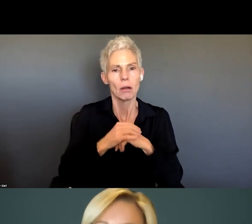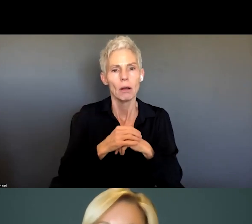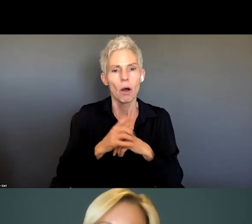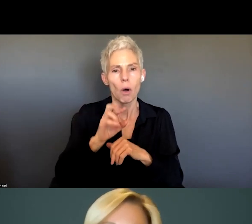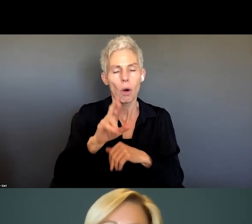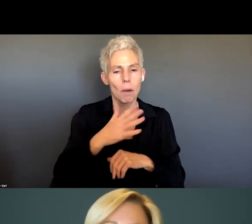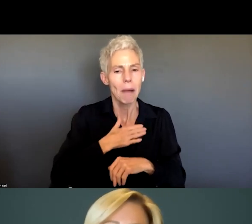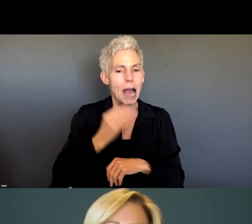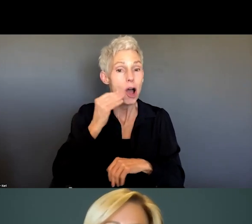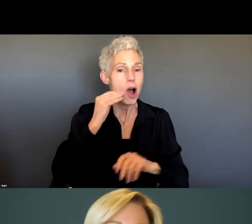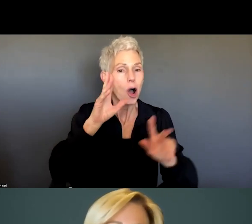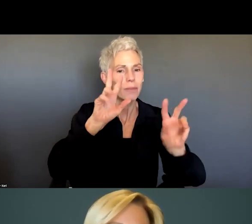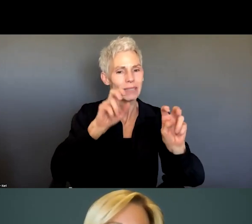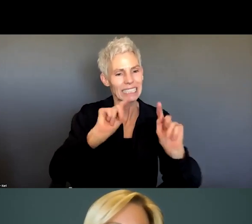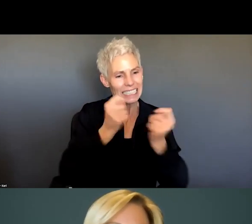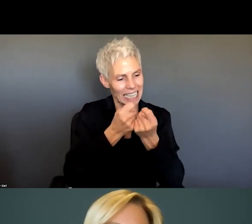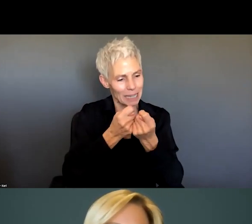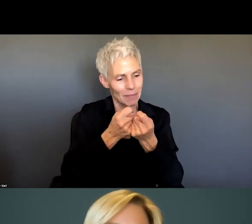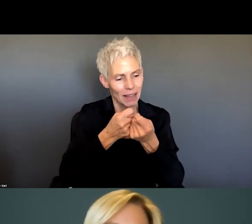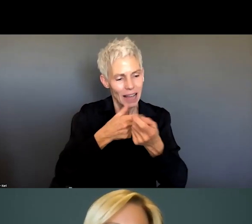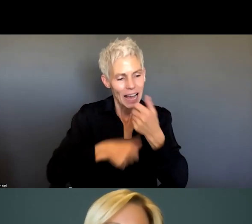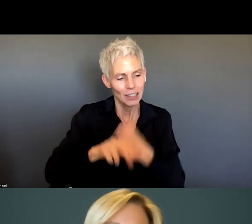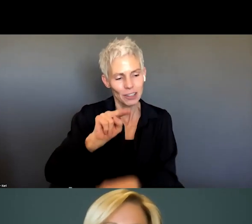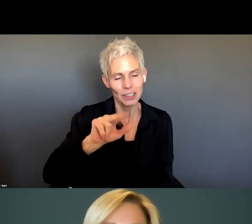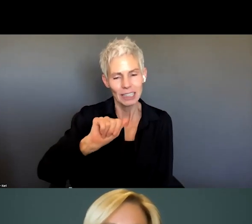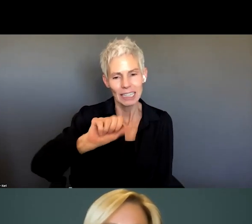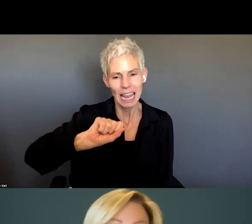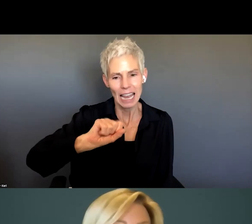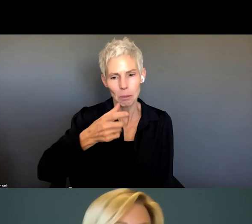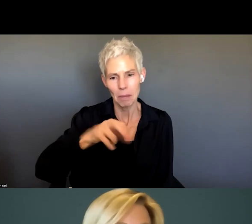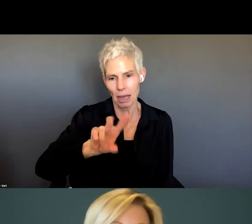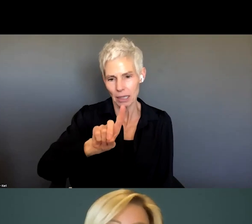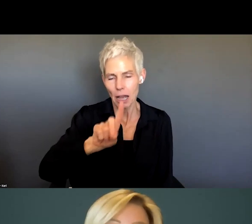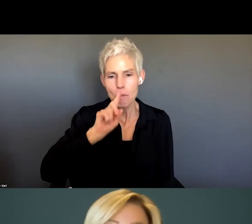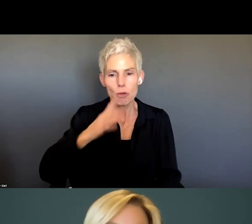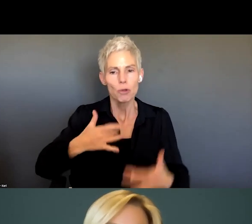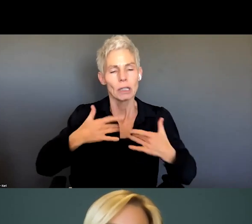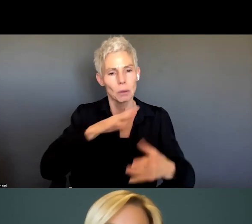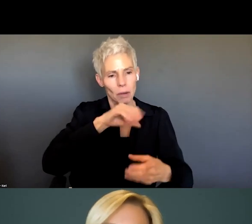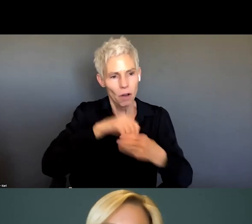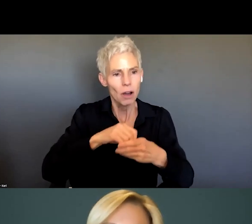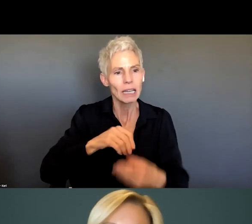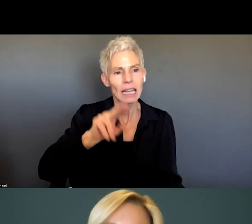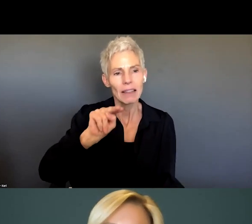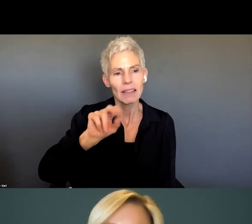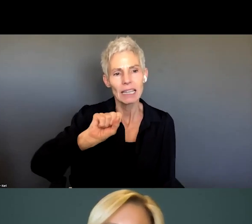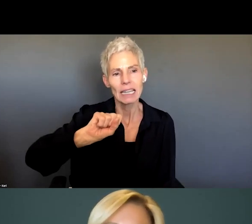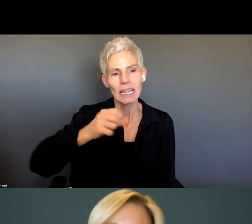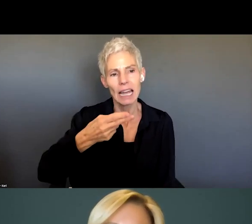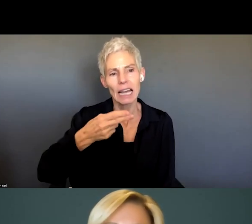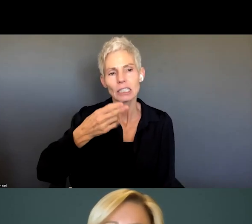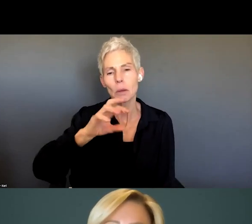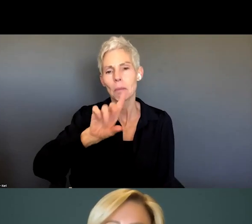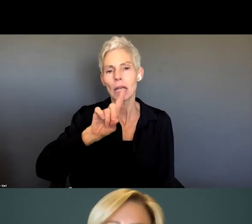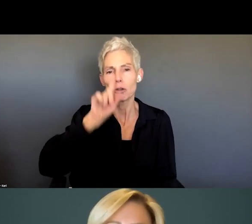my home team of Nashville. And I'm thrilled to be with the Nashville Research Institute now as the executive director. And I want